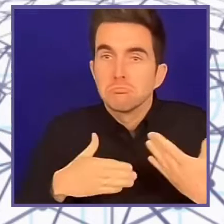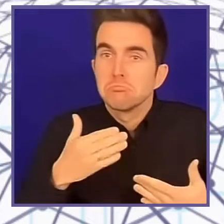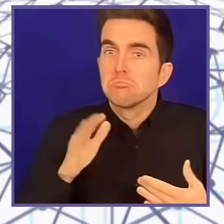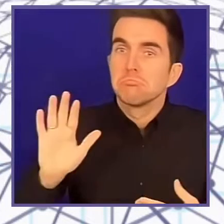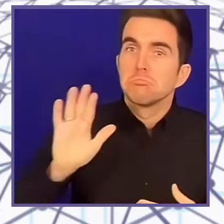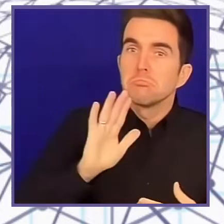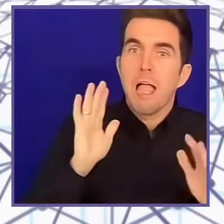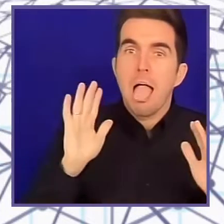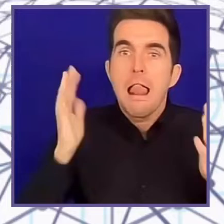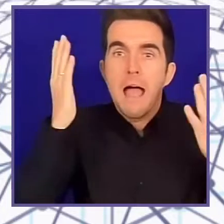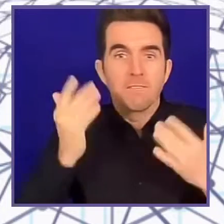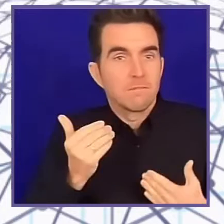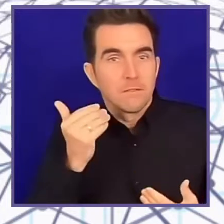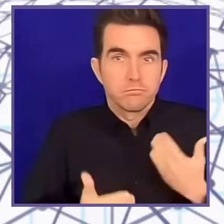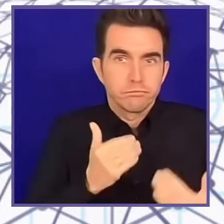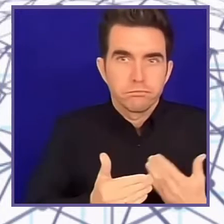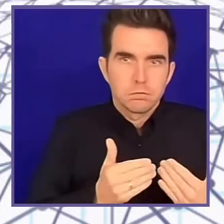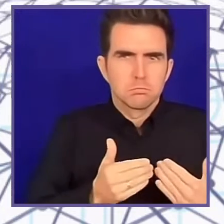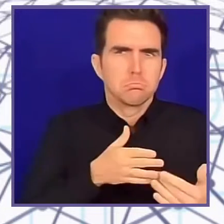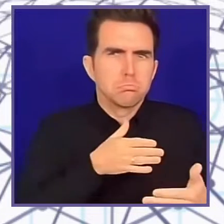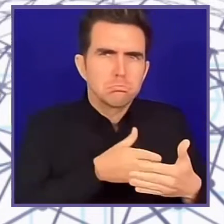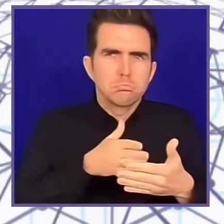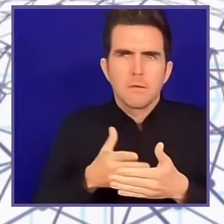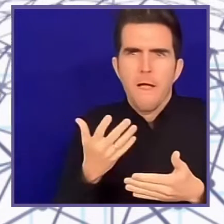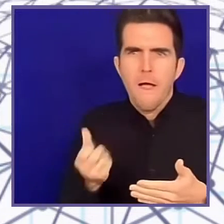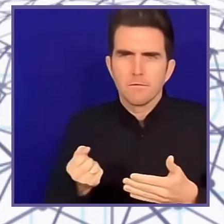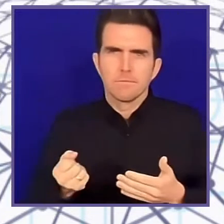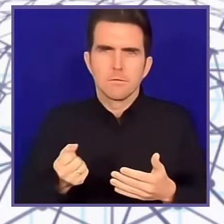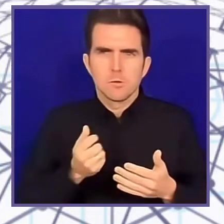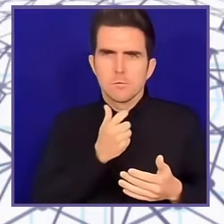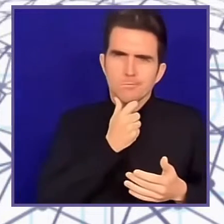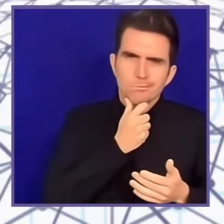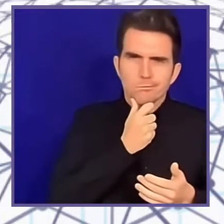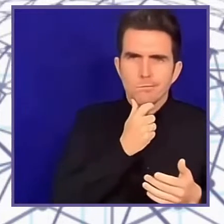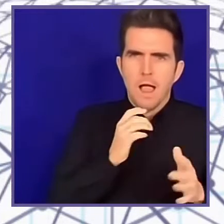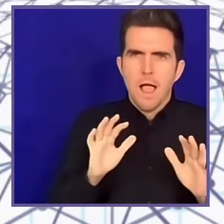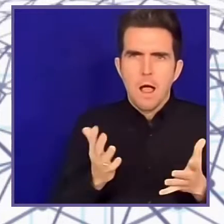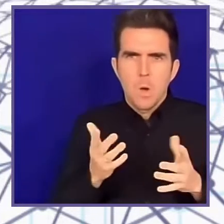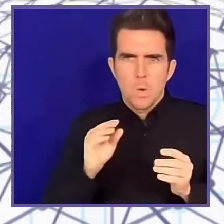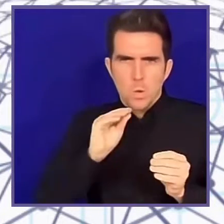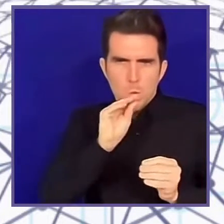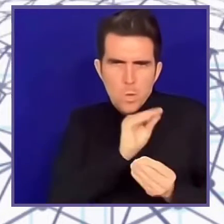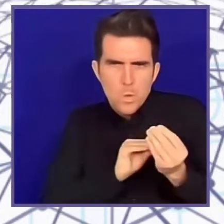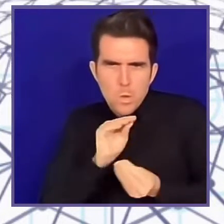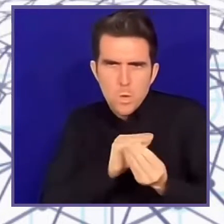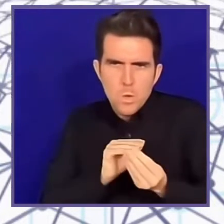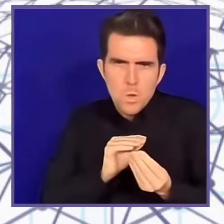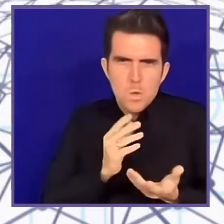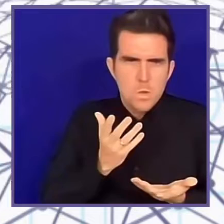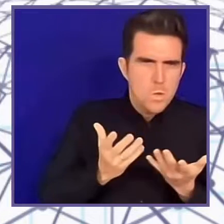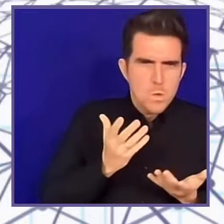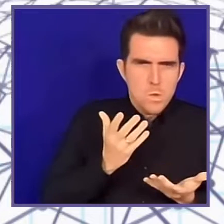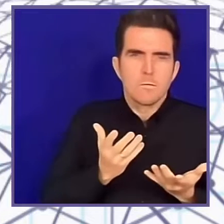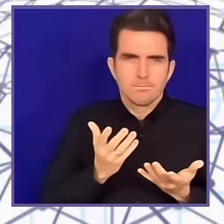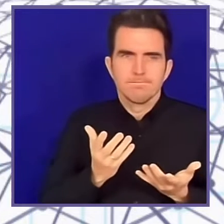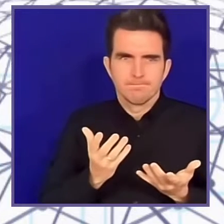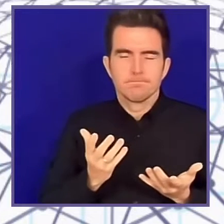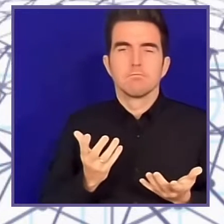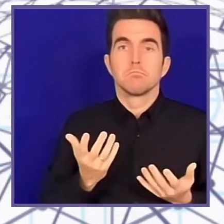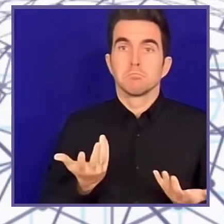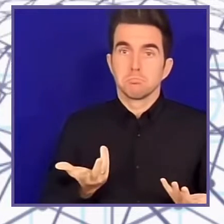We also conduct, so it's not enough that AT users experience